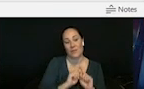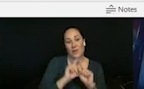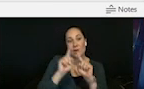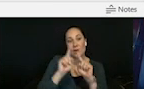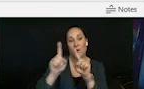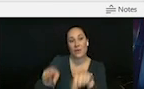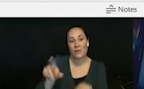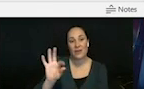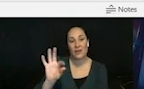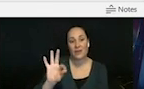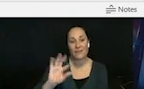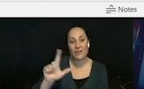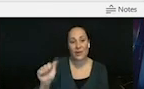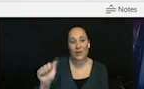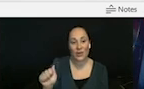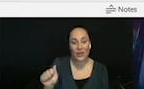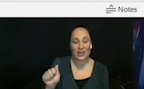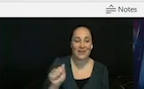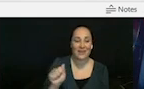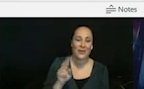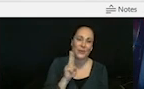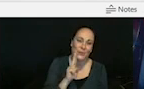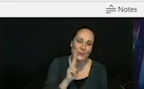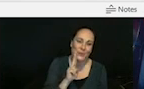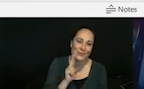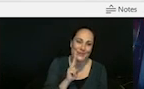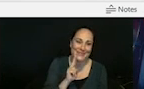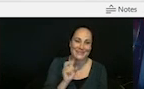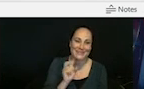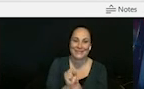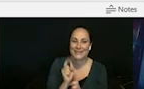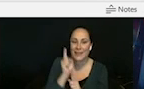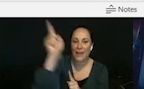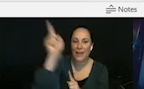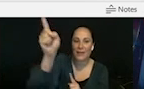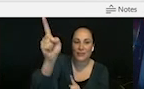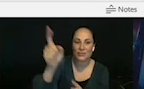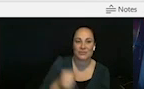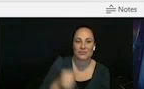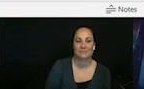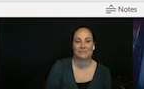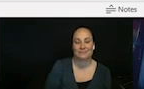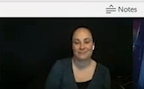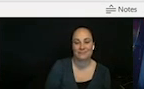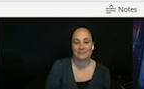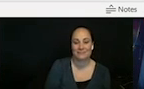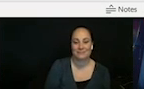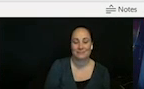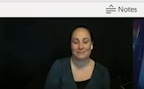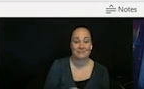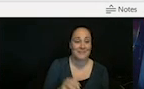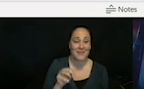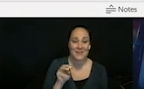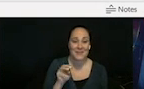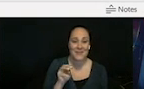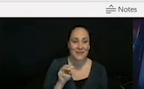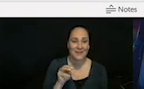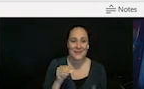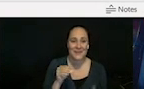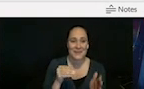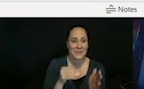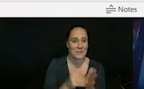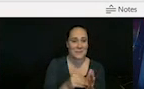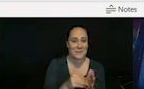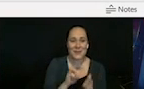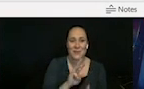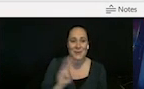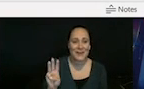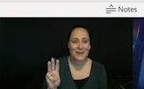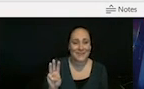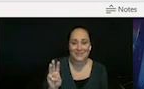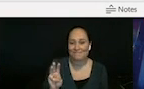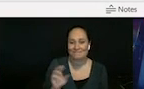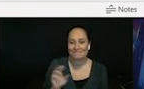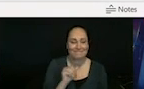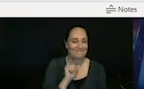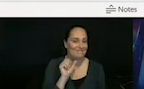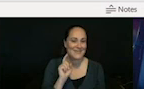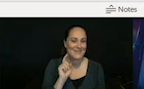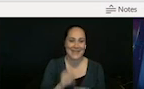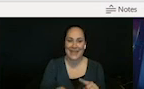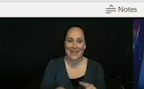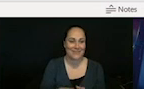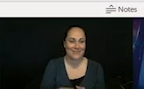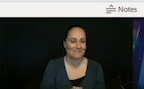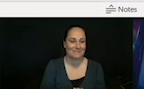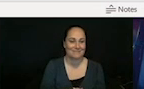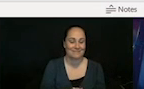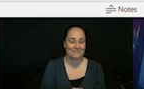it. We couldn't do it from the Midwest either. Not easily, cheaply. Oh my gosh. I think that's a